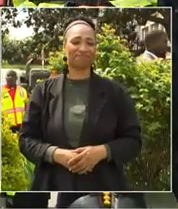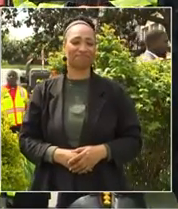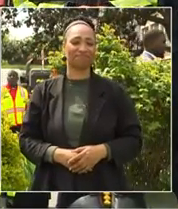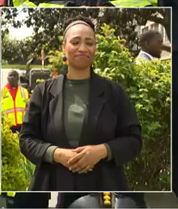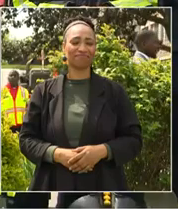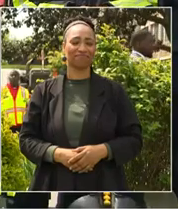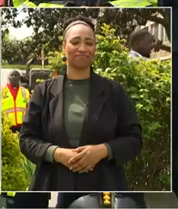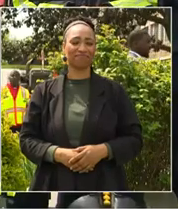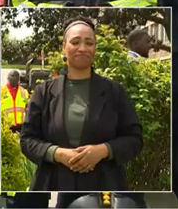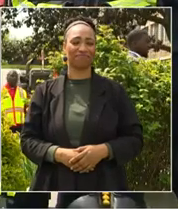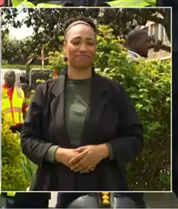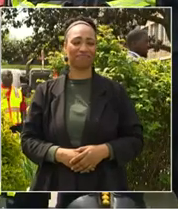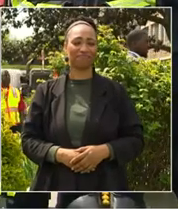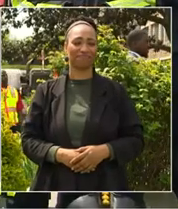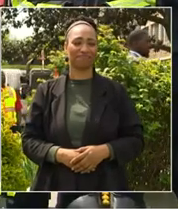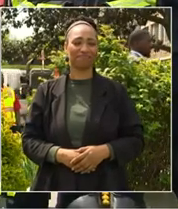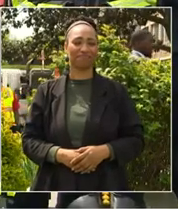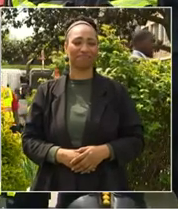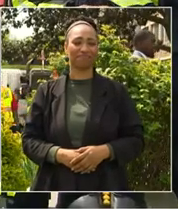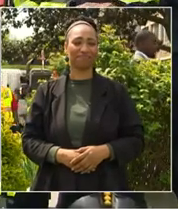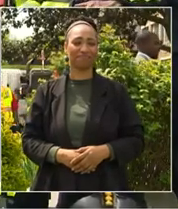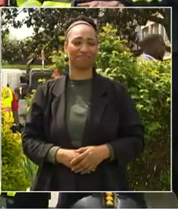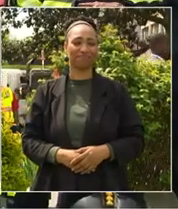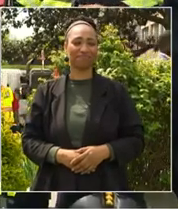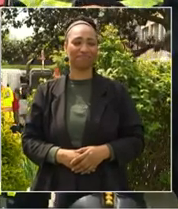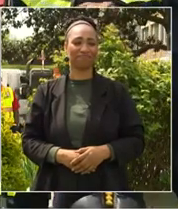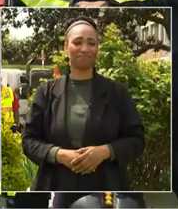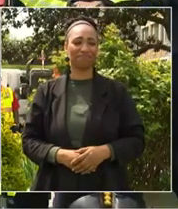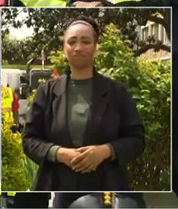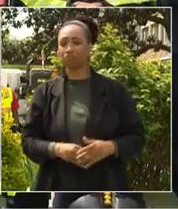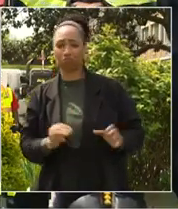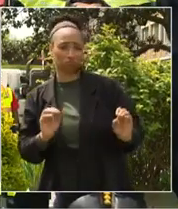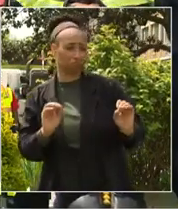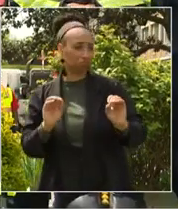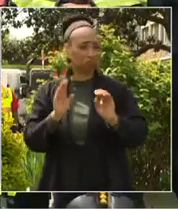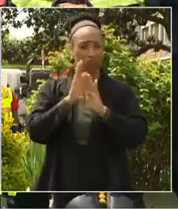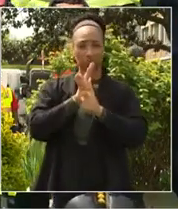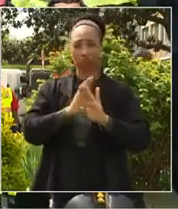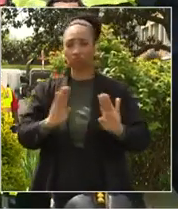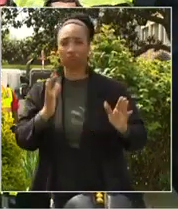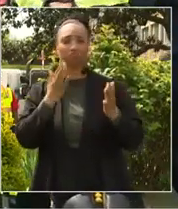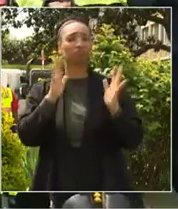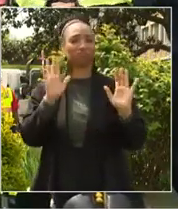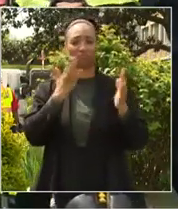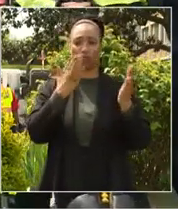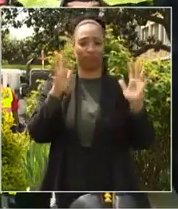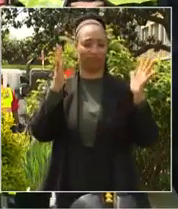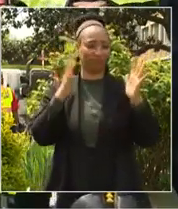Okay. Any other questions? All right. Thank you, everybody.